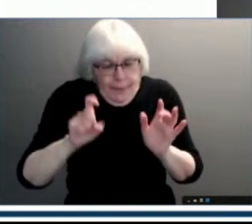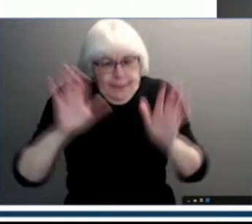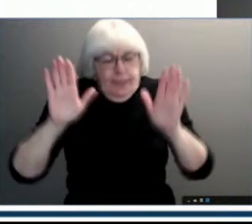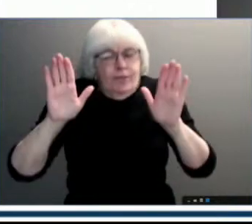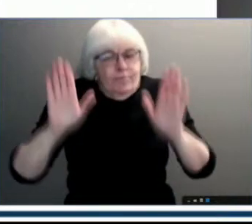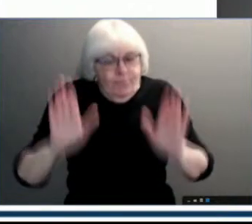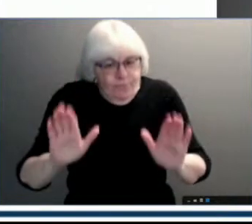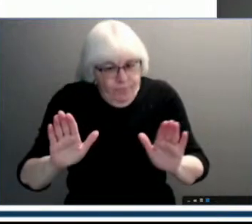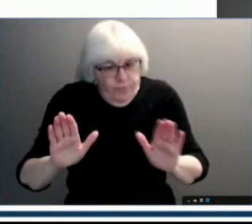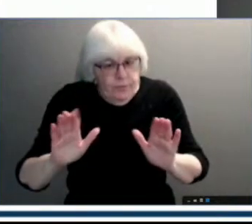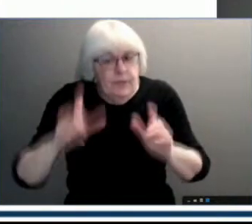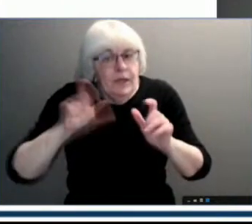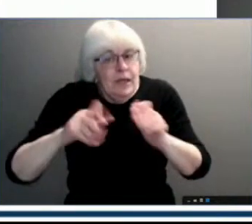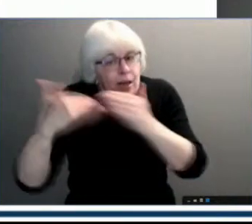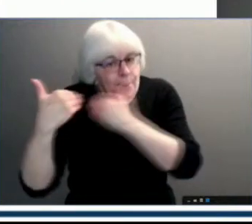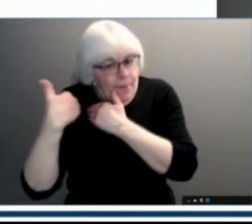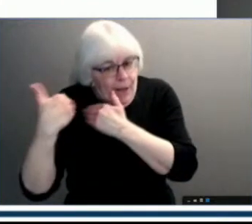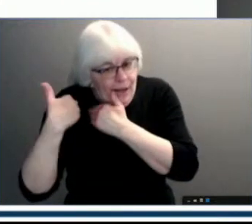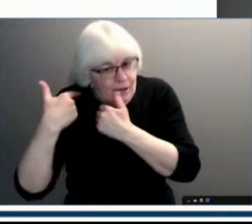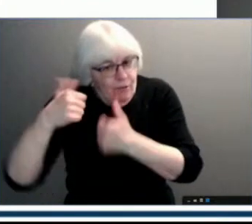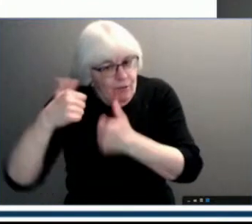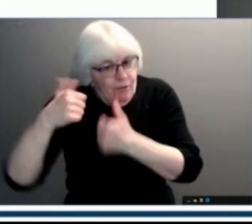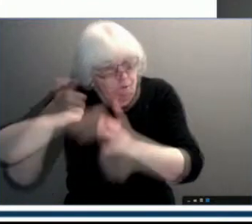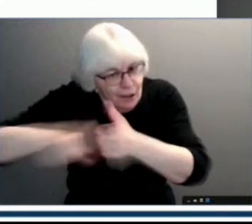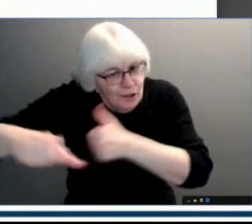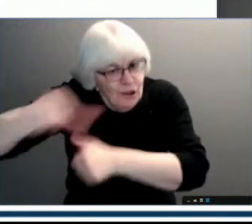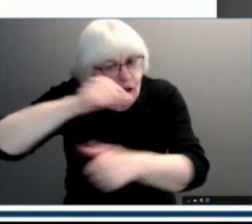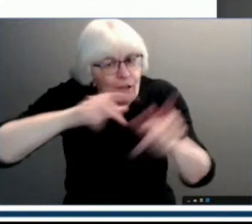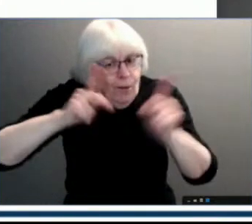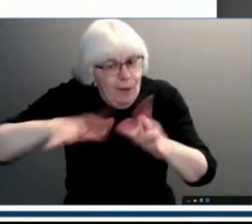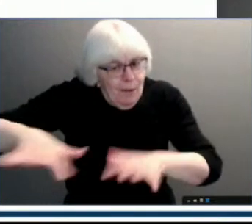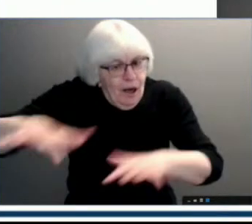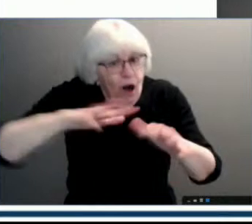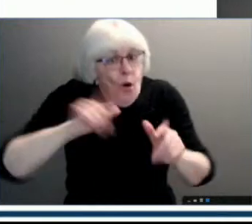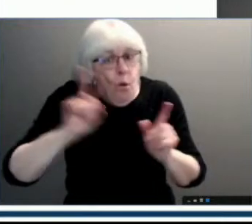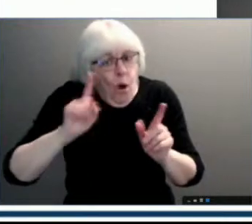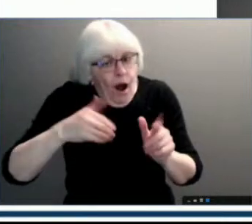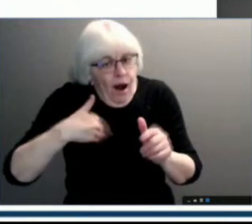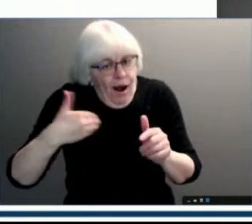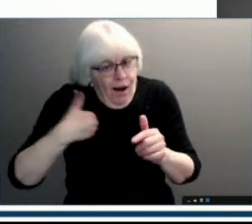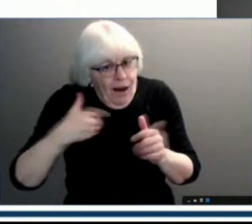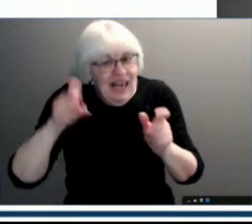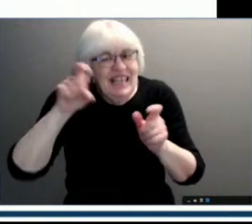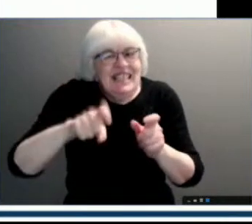the resources we have where they're most effective and efficiently.